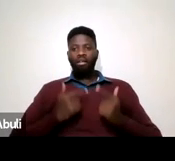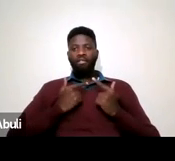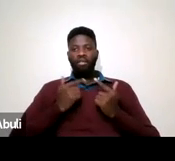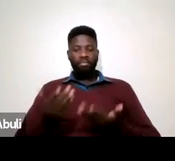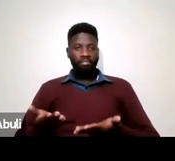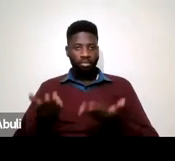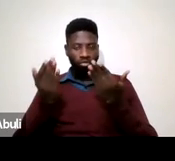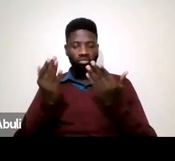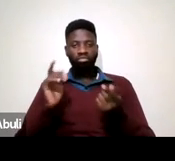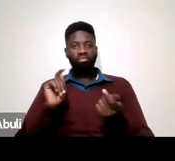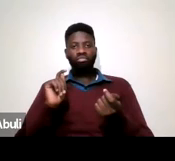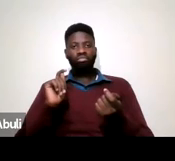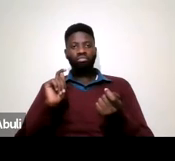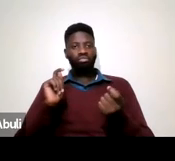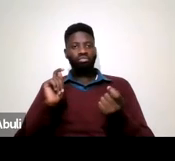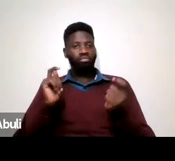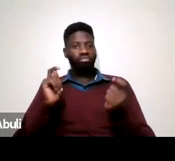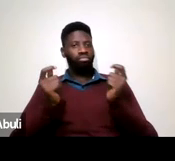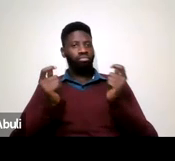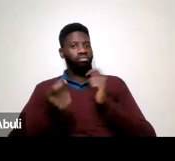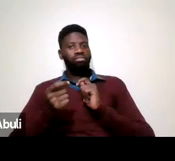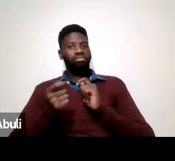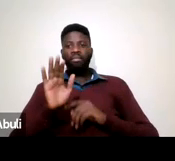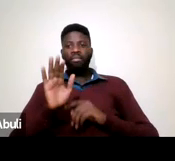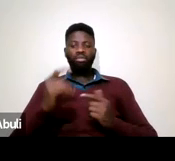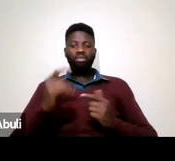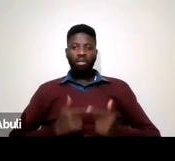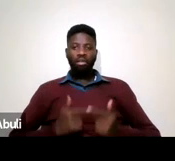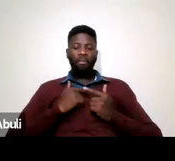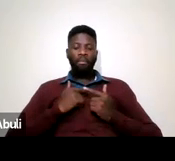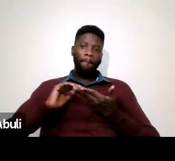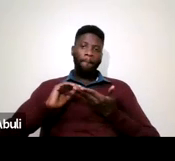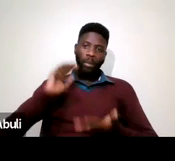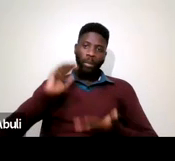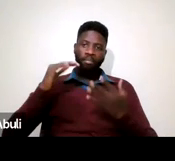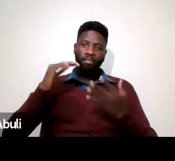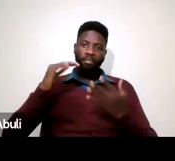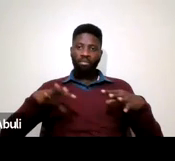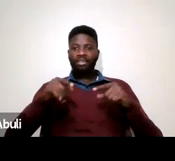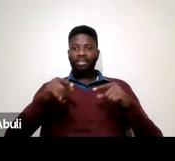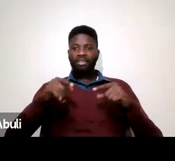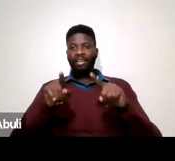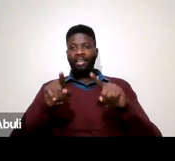a change in somebody's life, especially for those who are underprivileged.